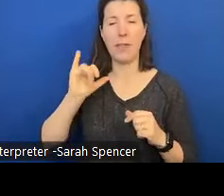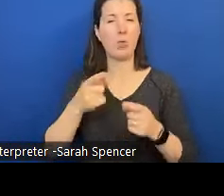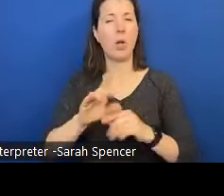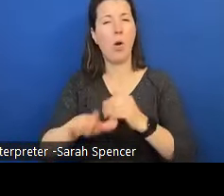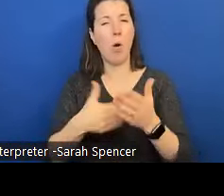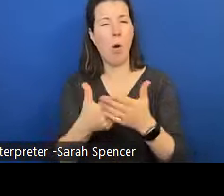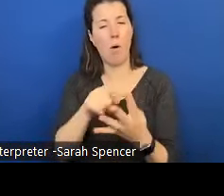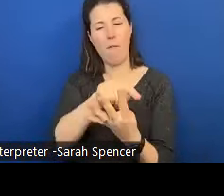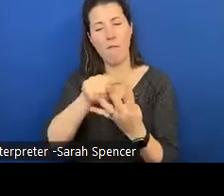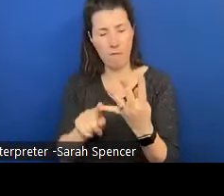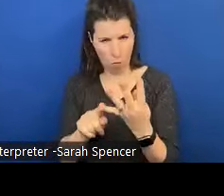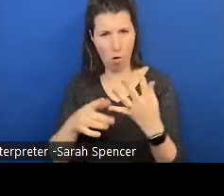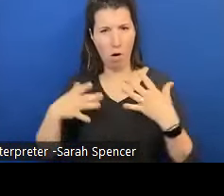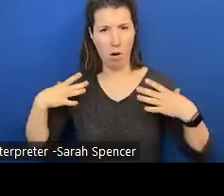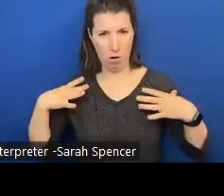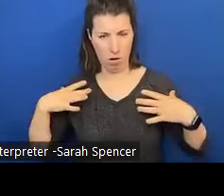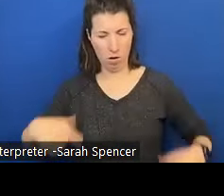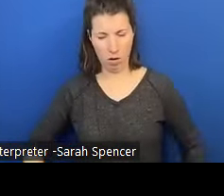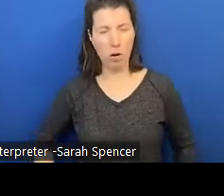are involved.